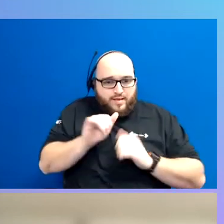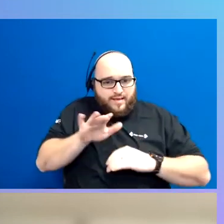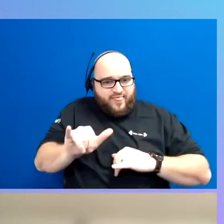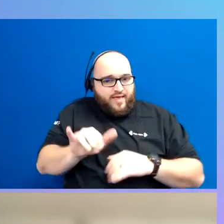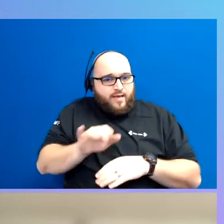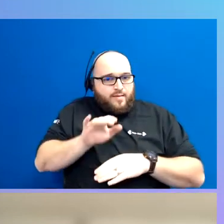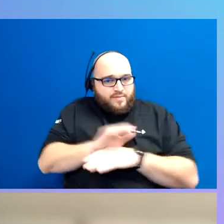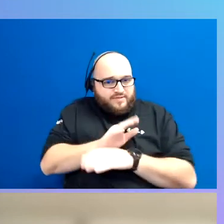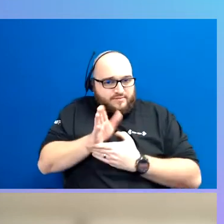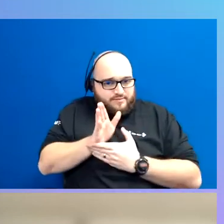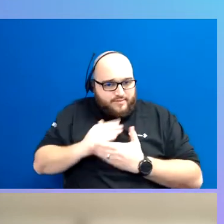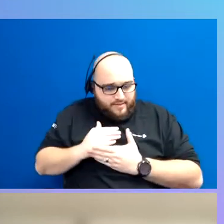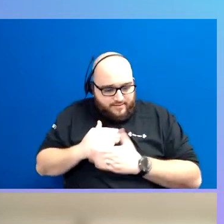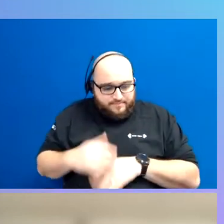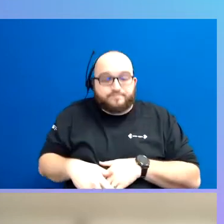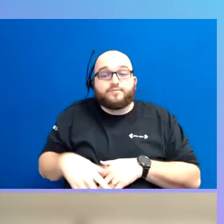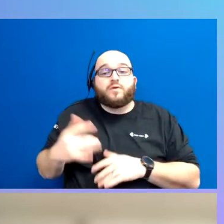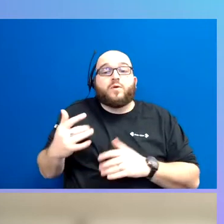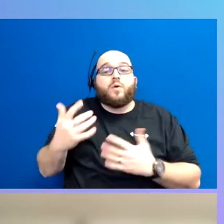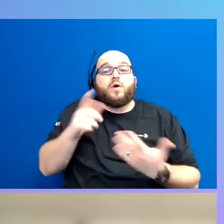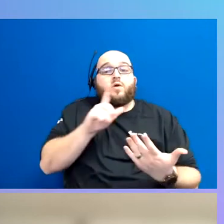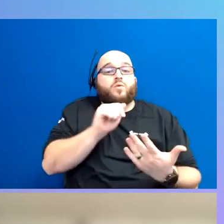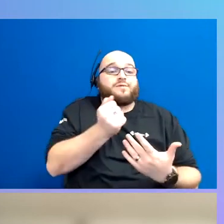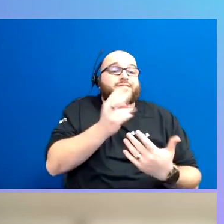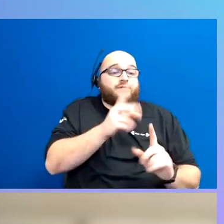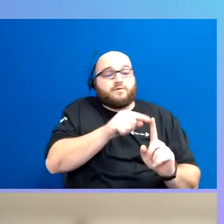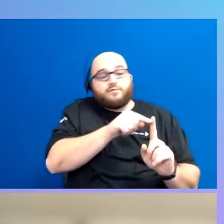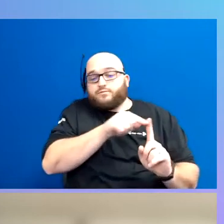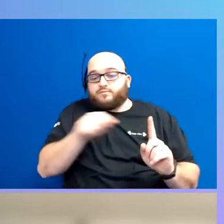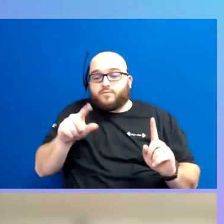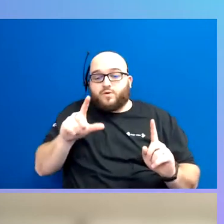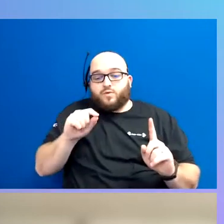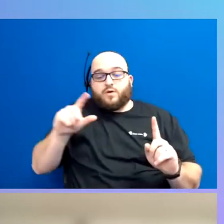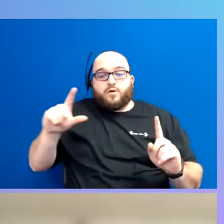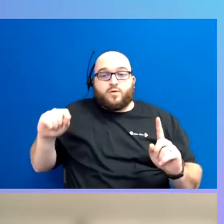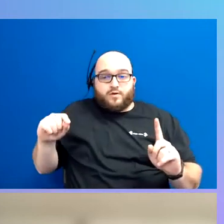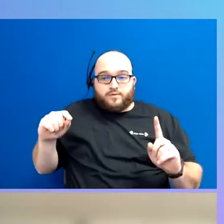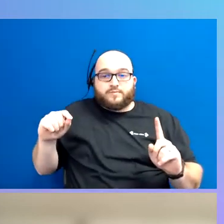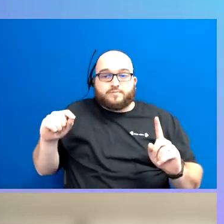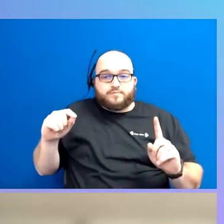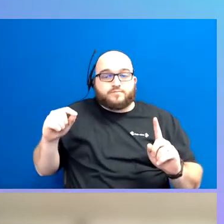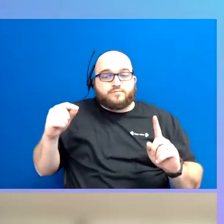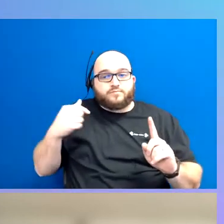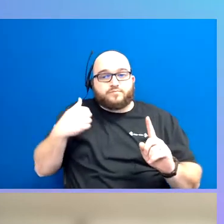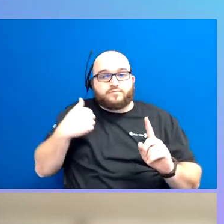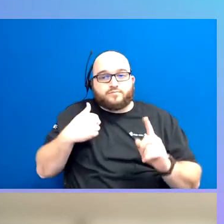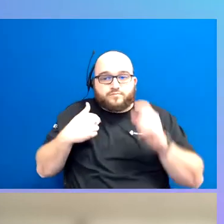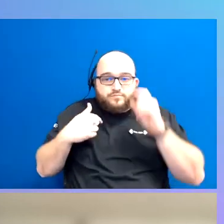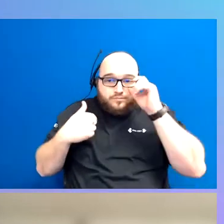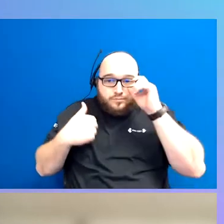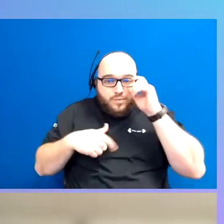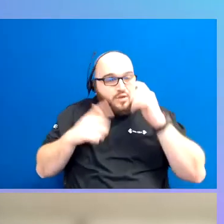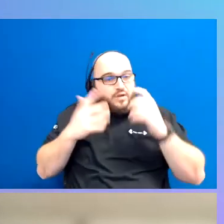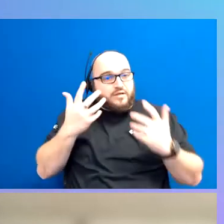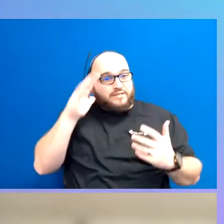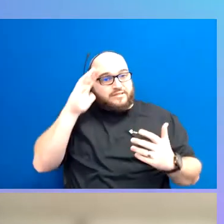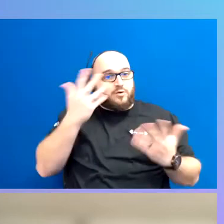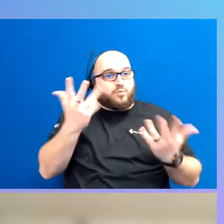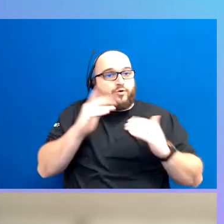So 2017 to 2020, quite calm sailing, pre-storm, calm waters,